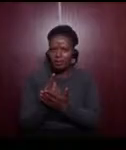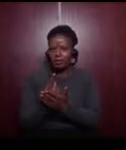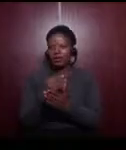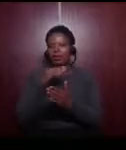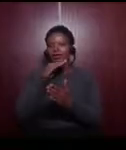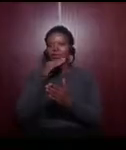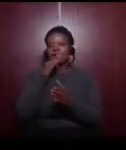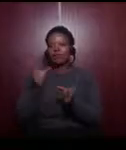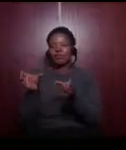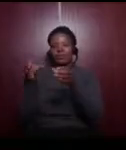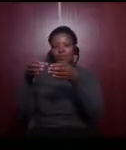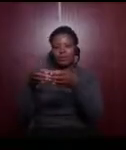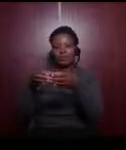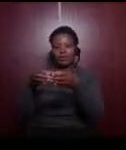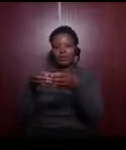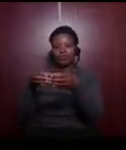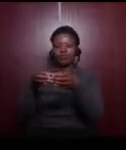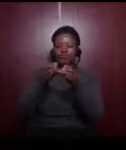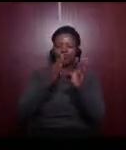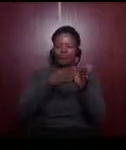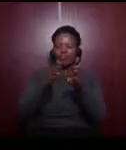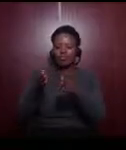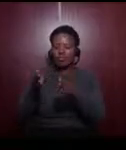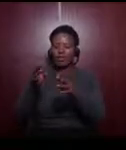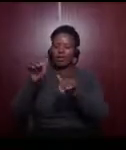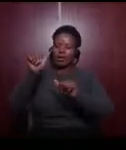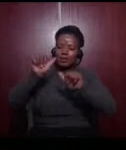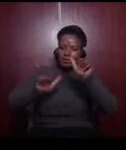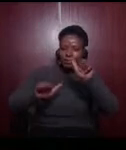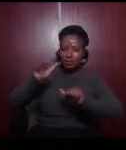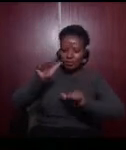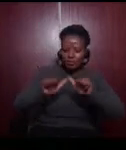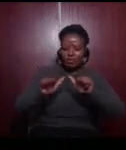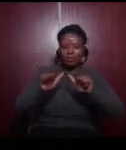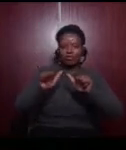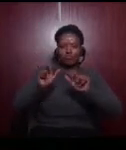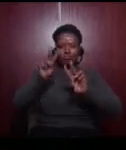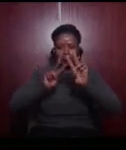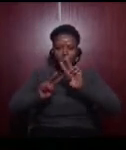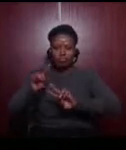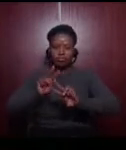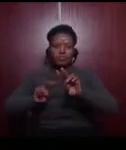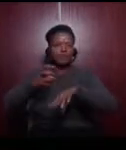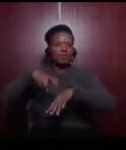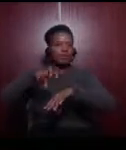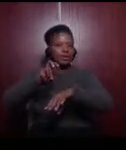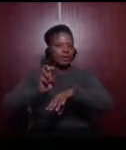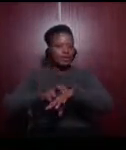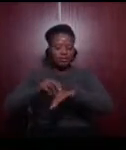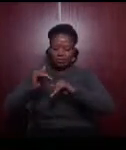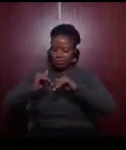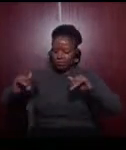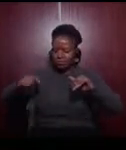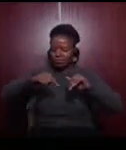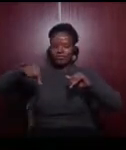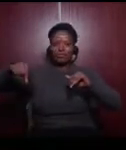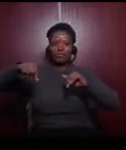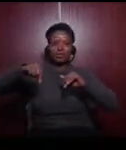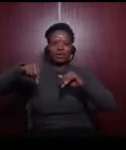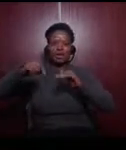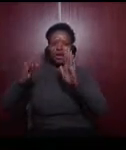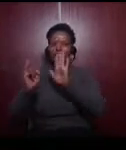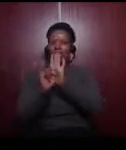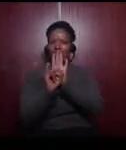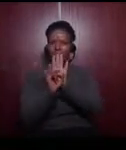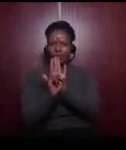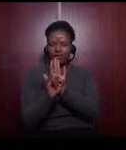the board operates is that assessments will be conducted, a need or gaps will be identified to ukuthi